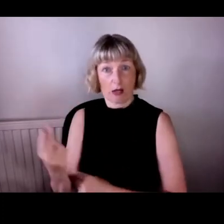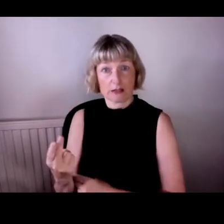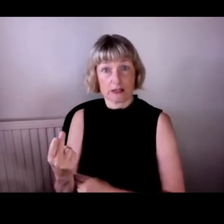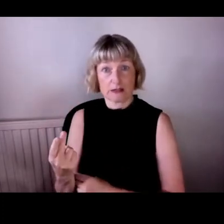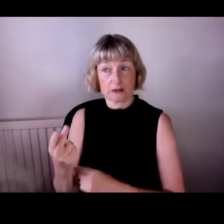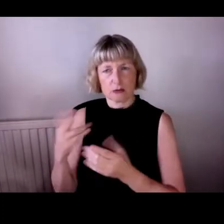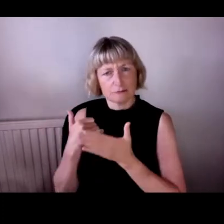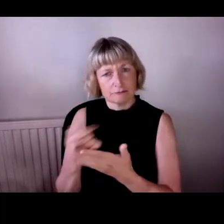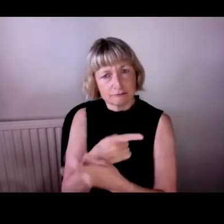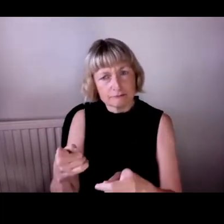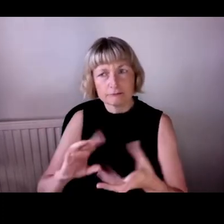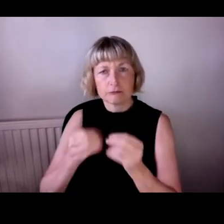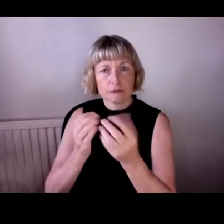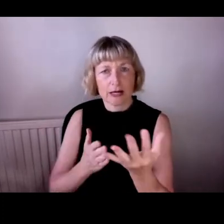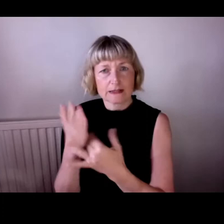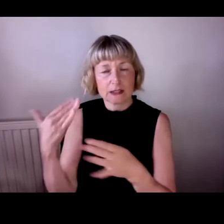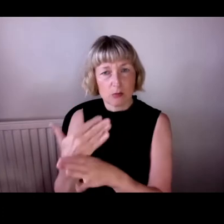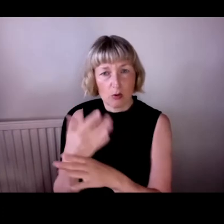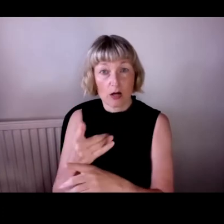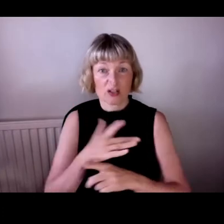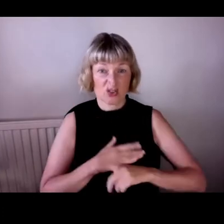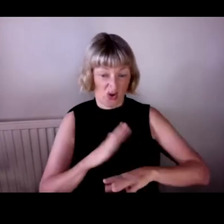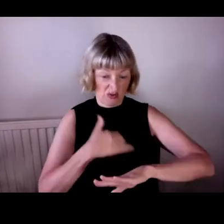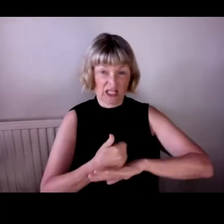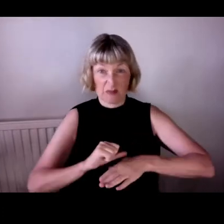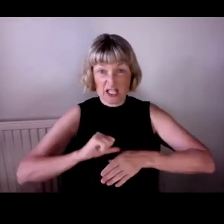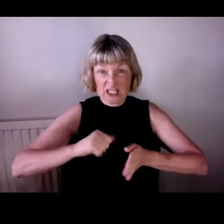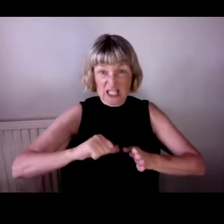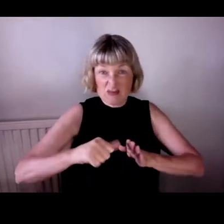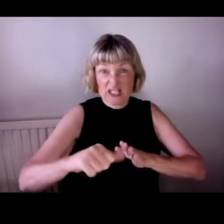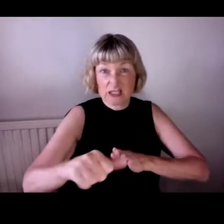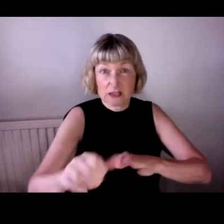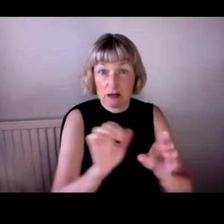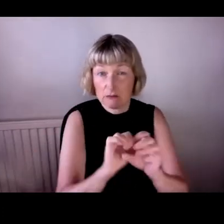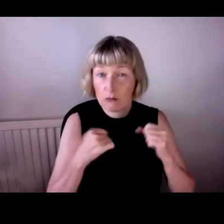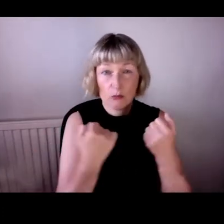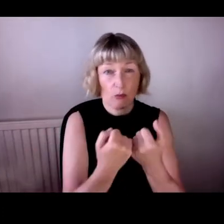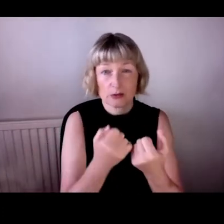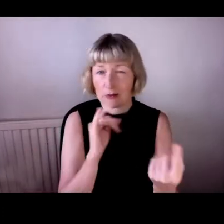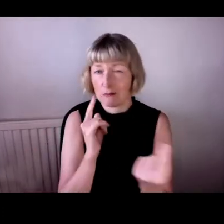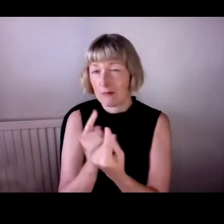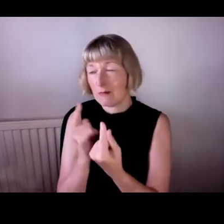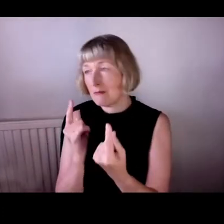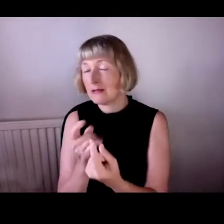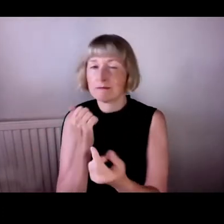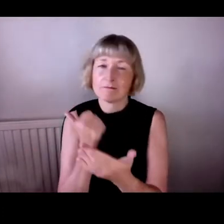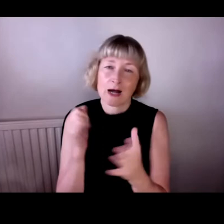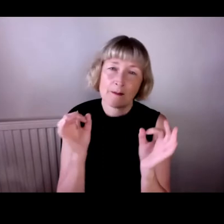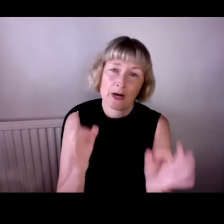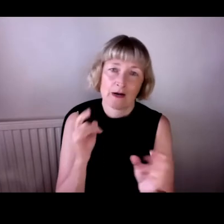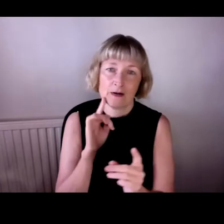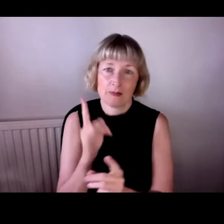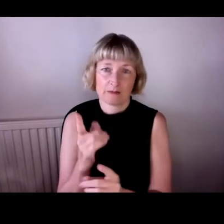their work more accessible. So I ran a series of workshops and I met some fantastic people in the smaller theatres who were